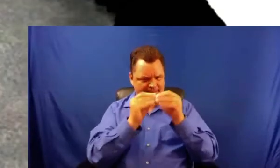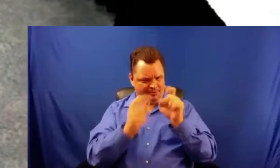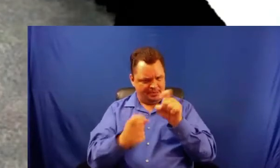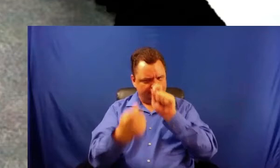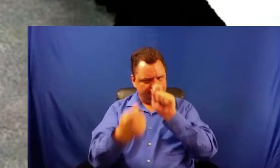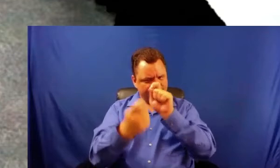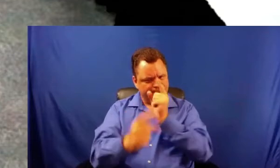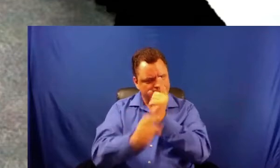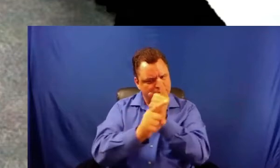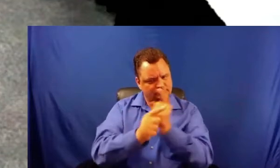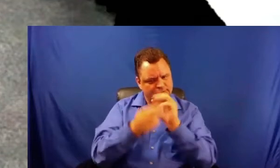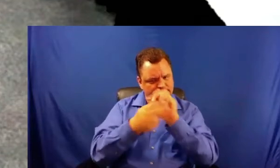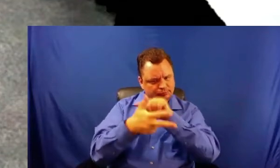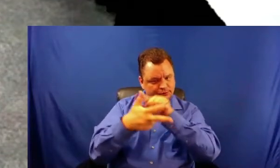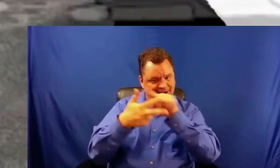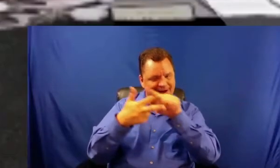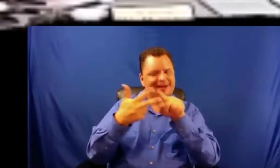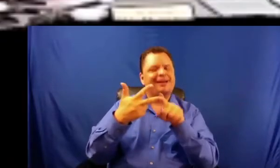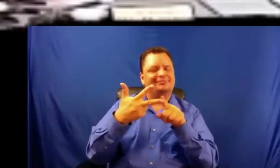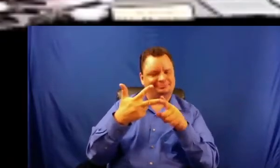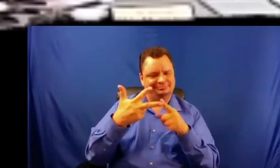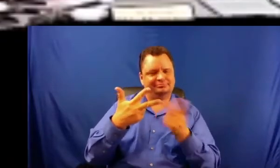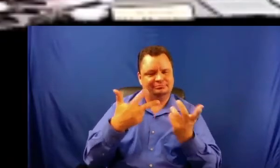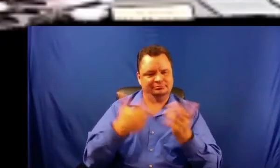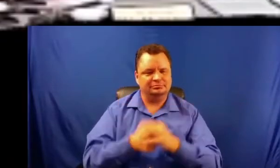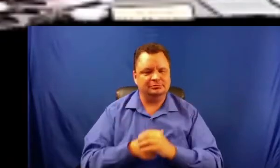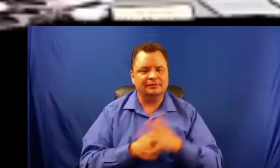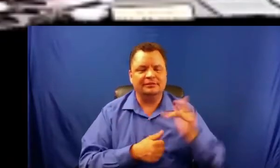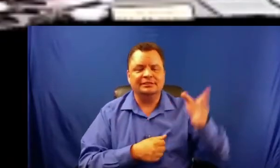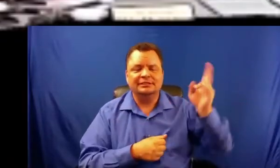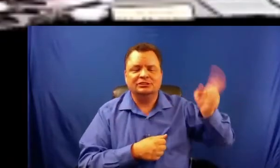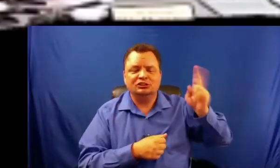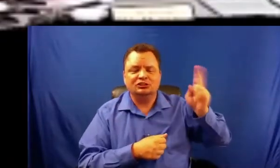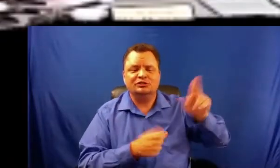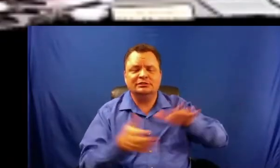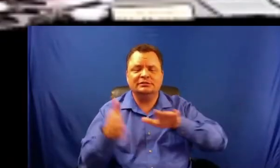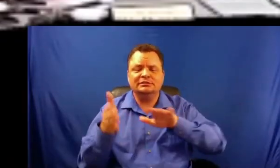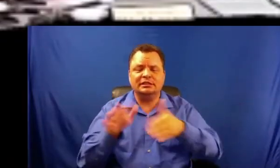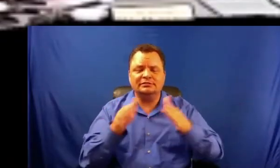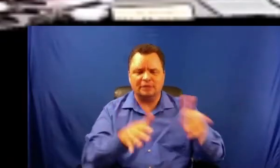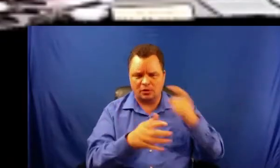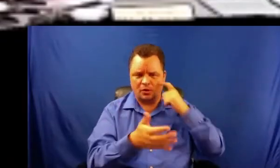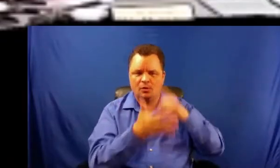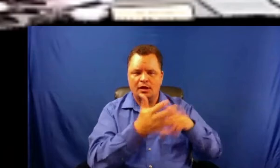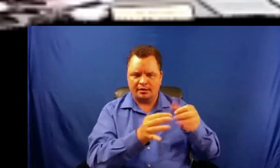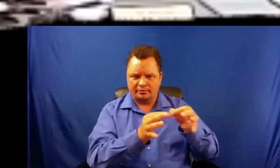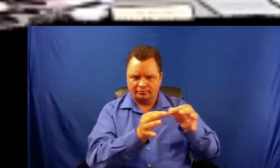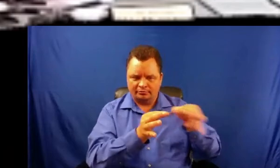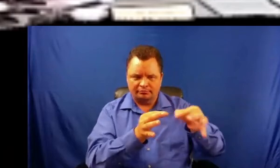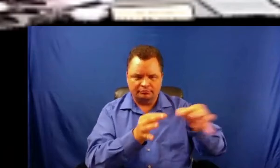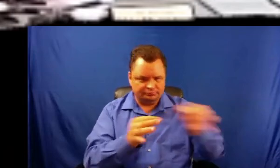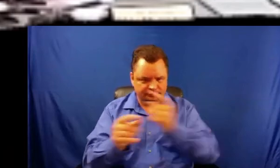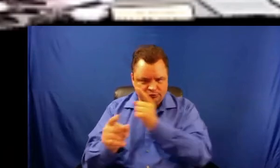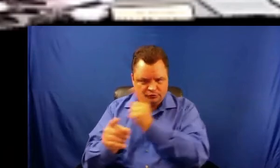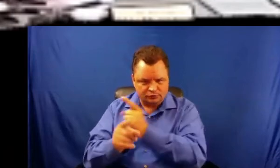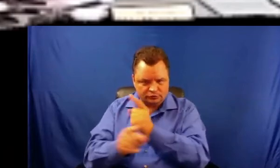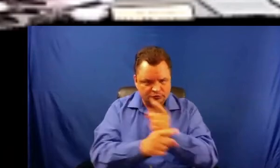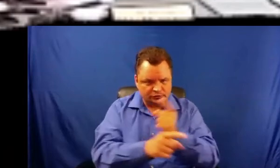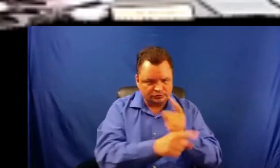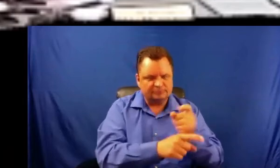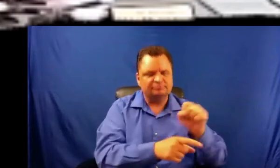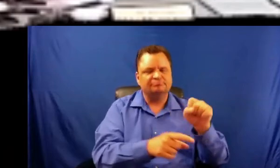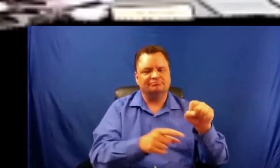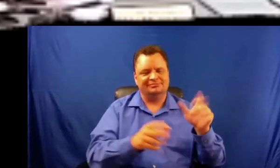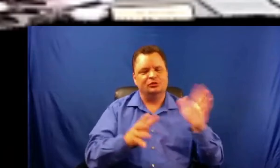see the deaths lag behind hospitalizations, but you're absolutely right. Keeping us abreast of all of that data.